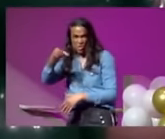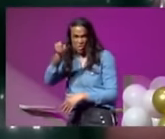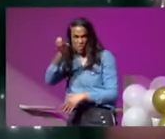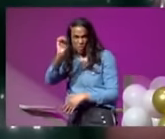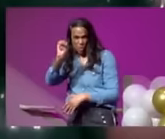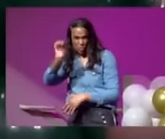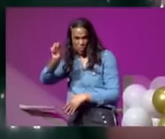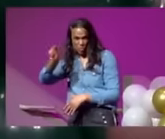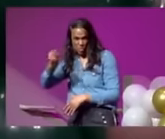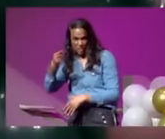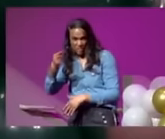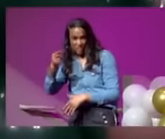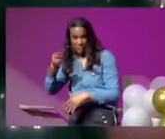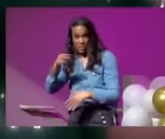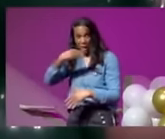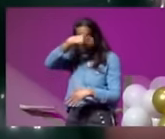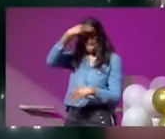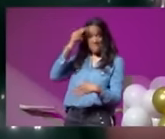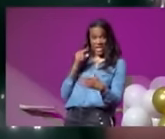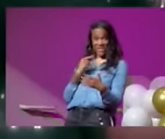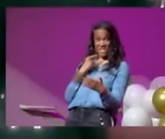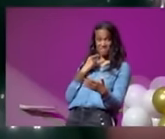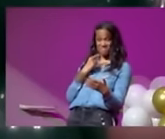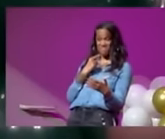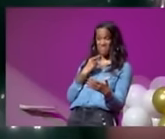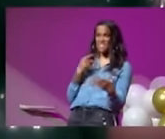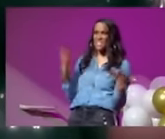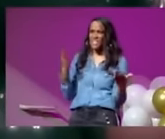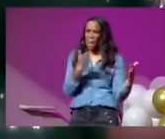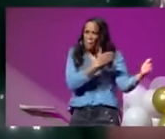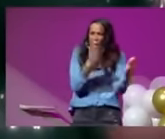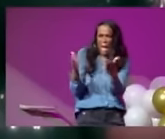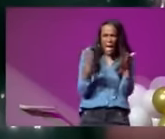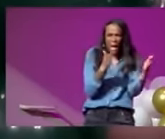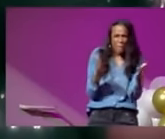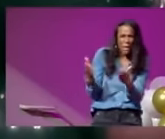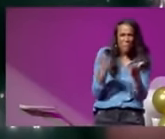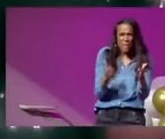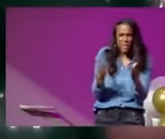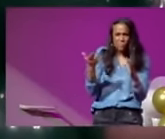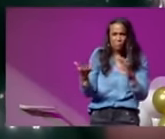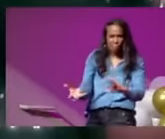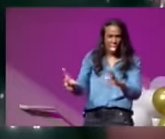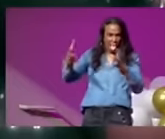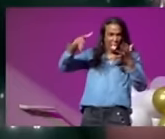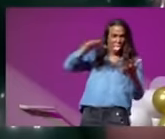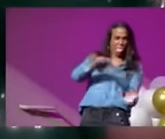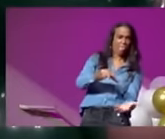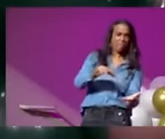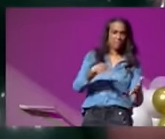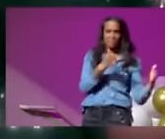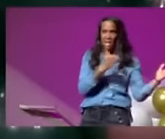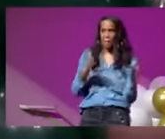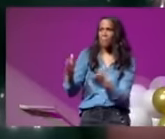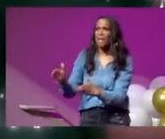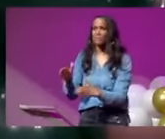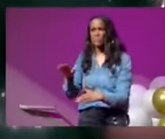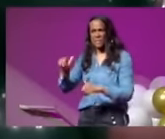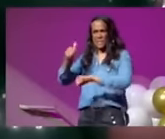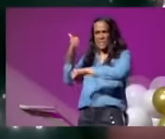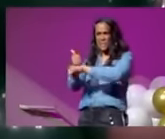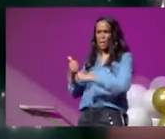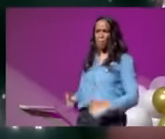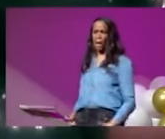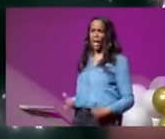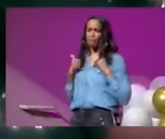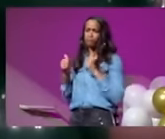will testify their plans were upended. After all, they were planning on building a life together